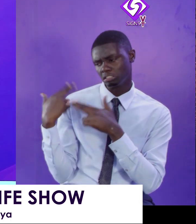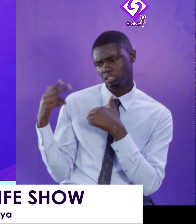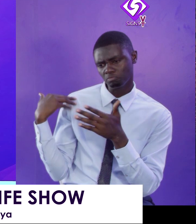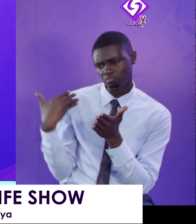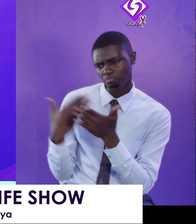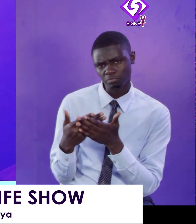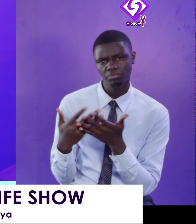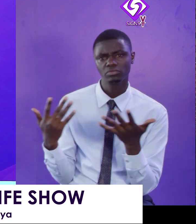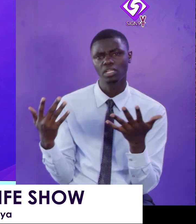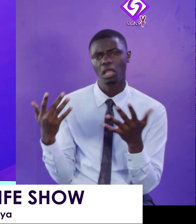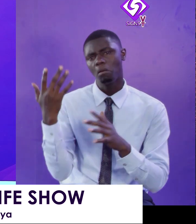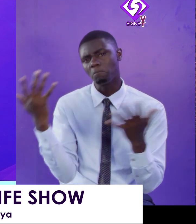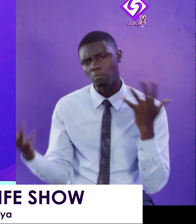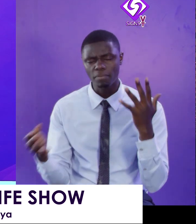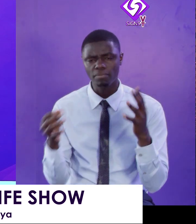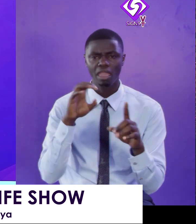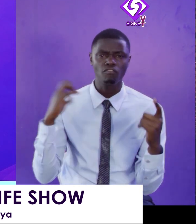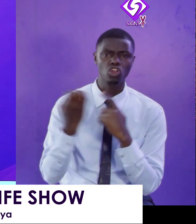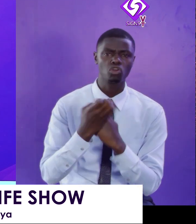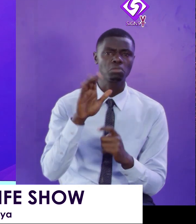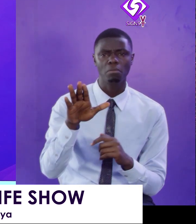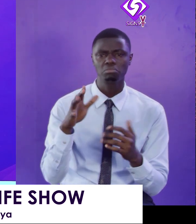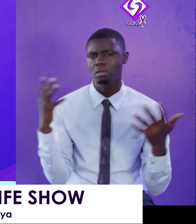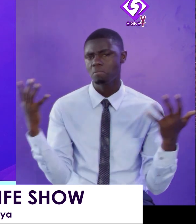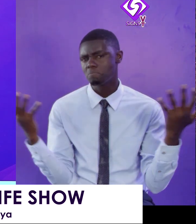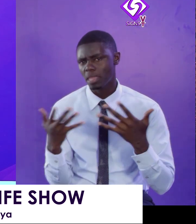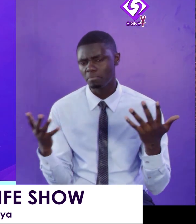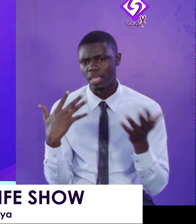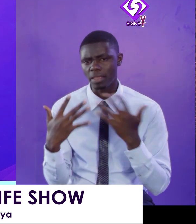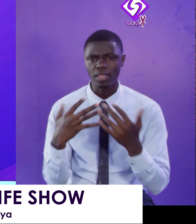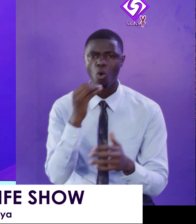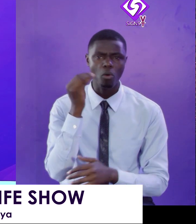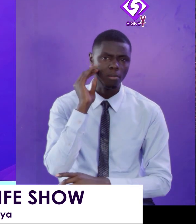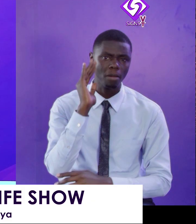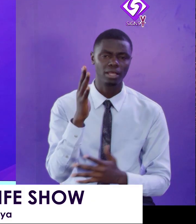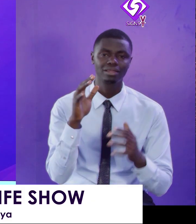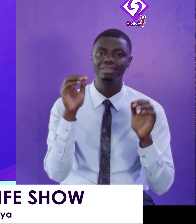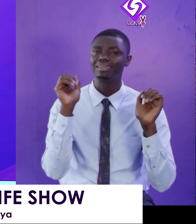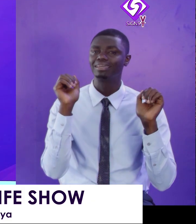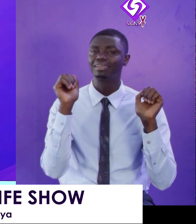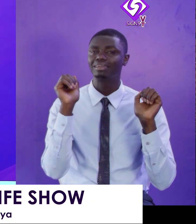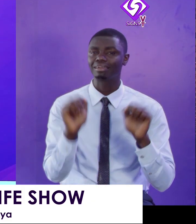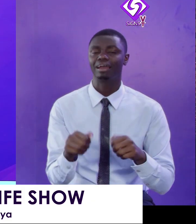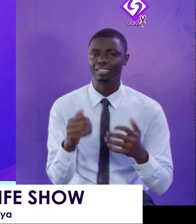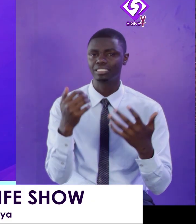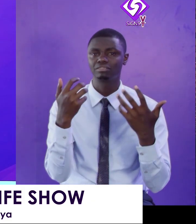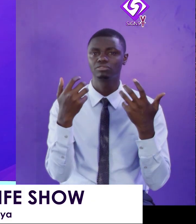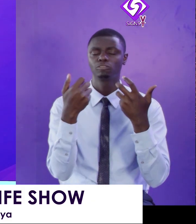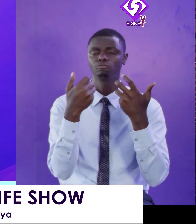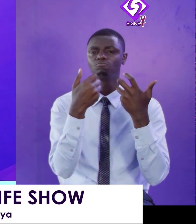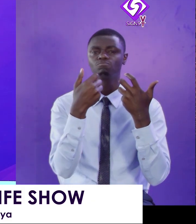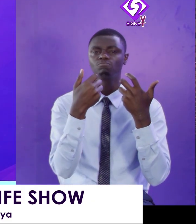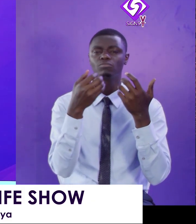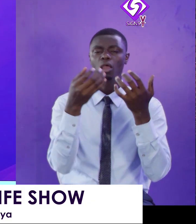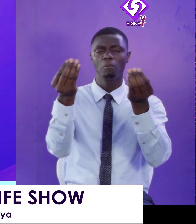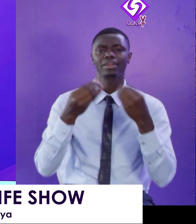you come from. Environments may have confined you to some kind of familiar zone, where